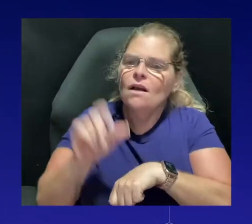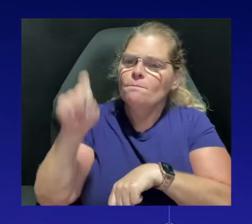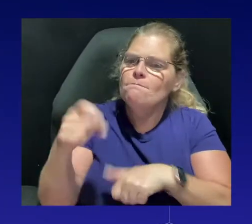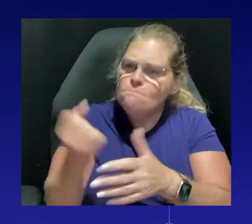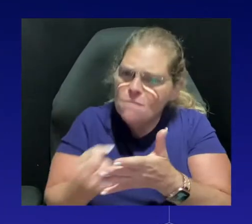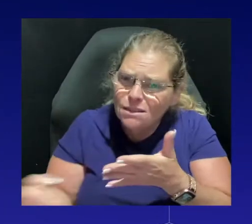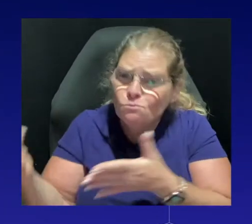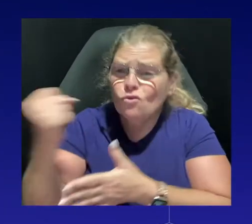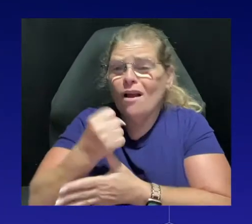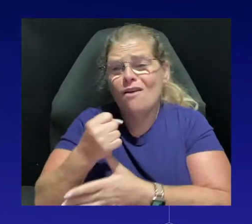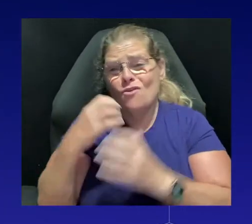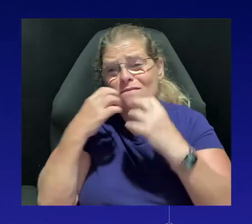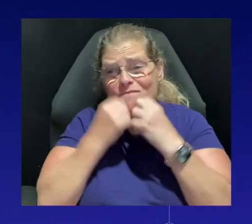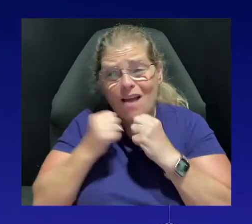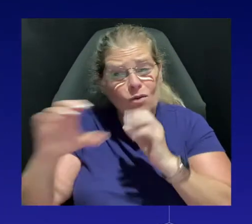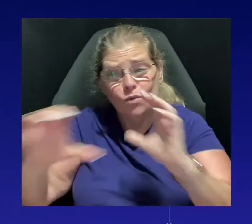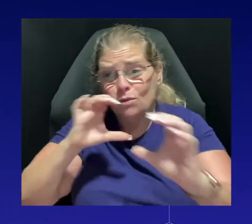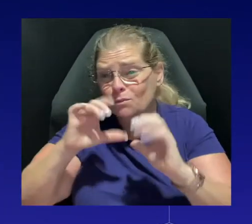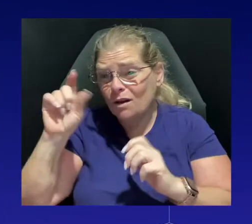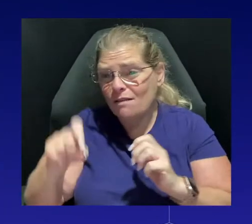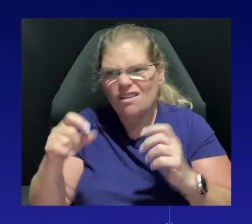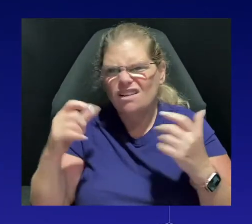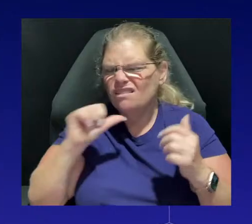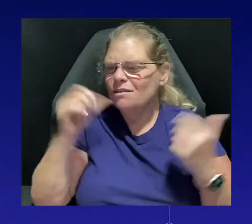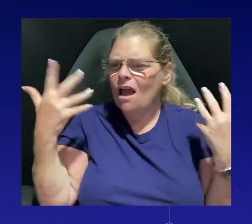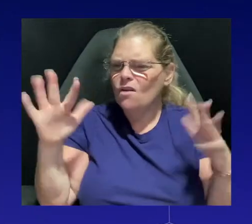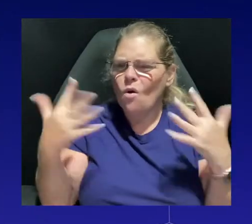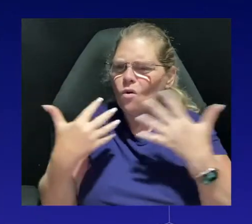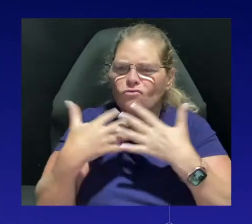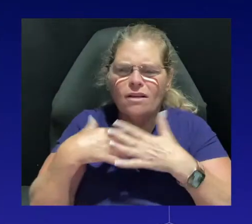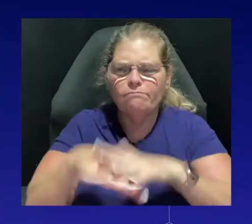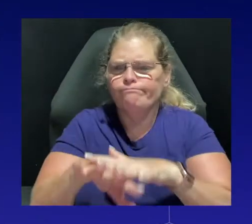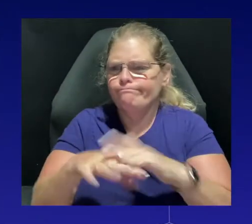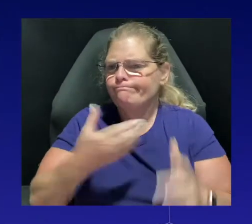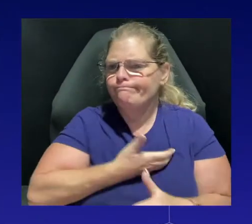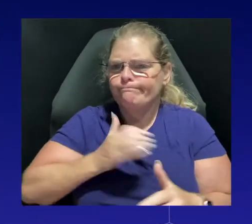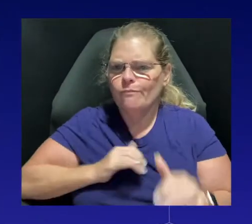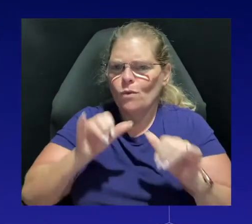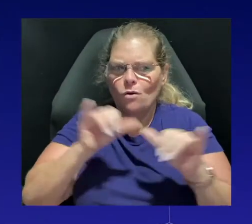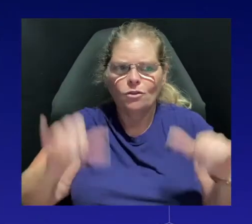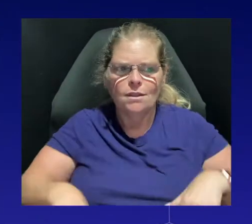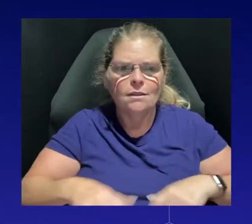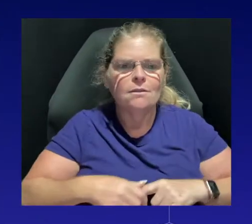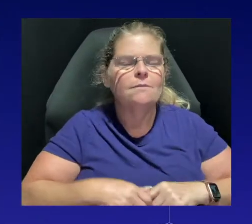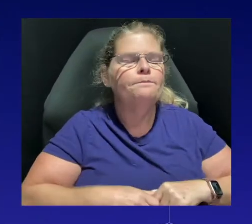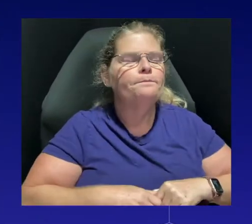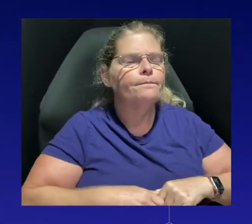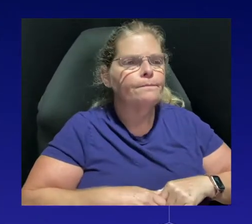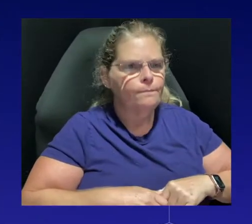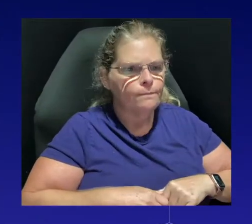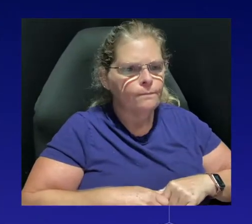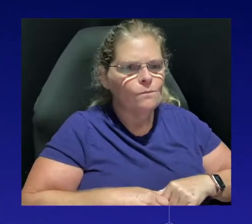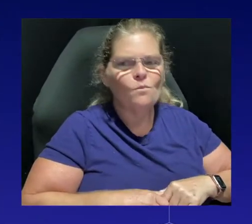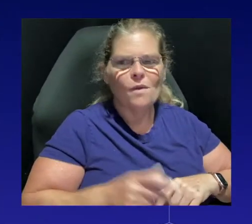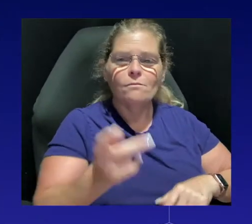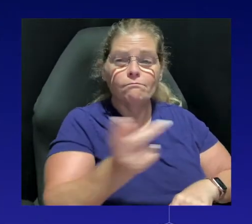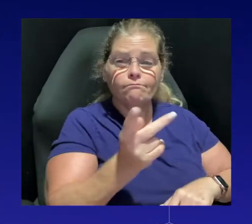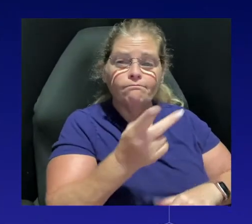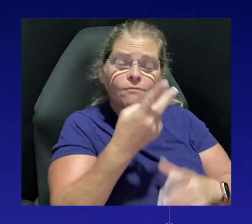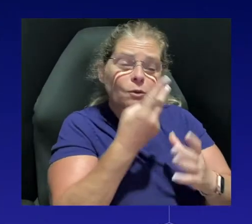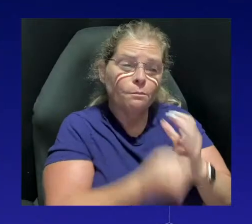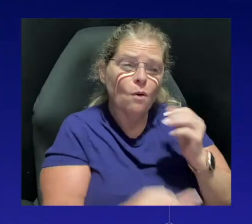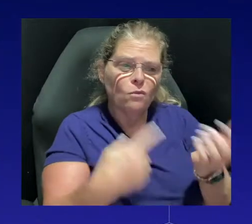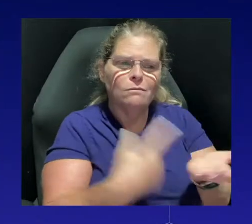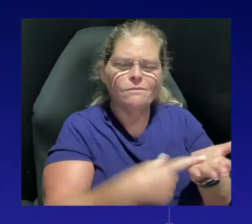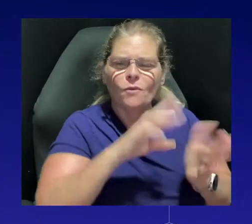value it, which is not built into our system. In both instances, you kind of allude to the role of race